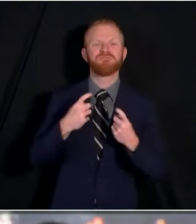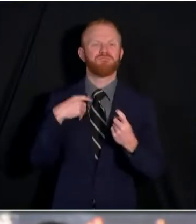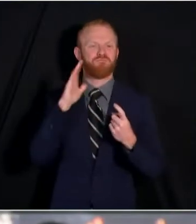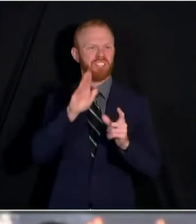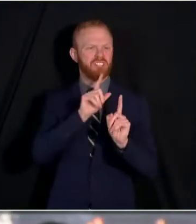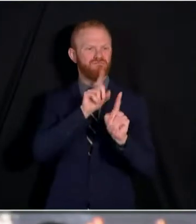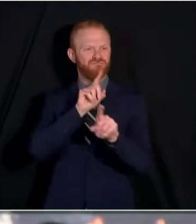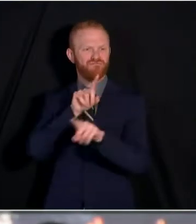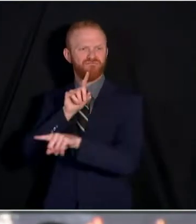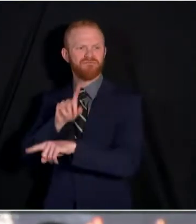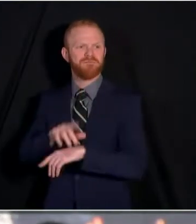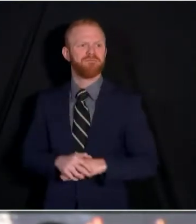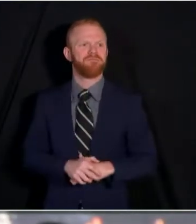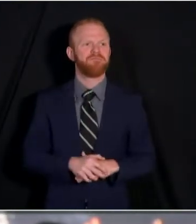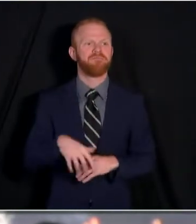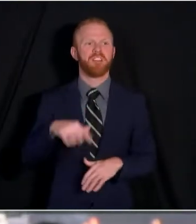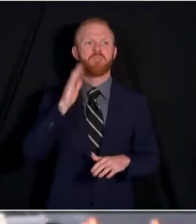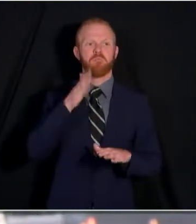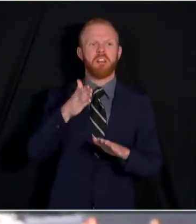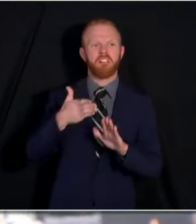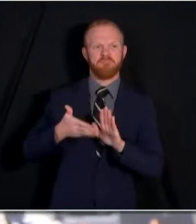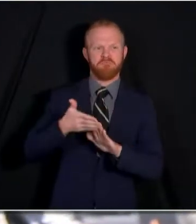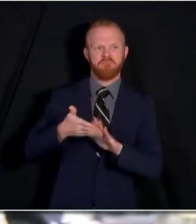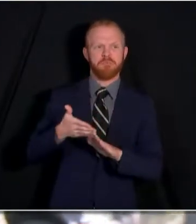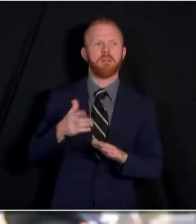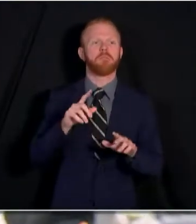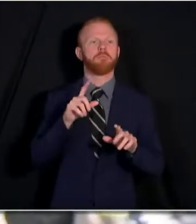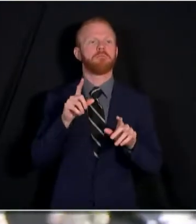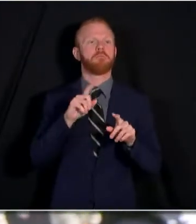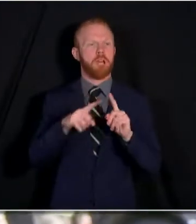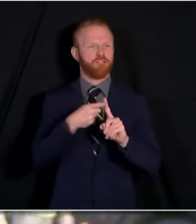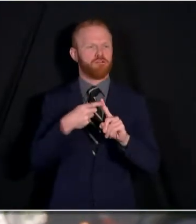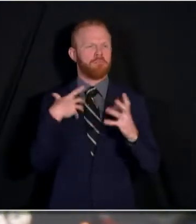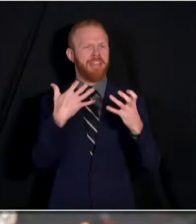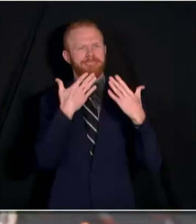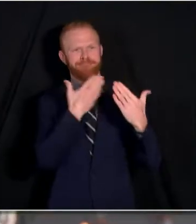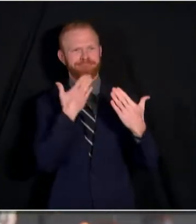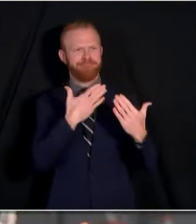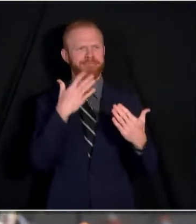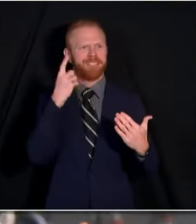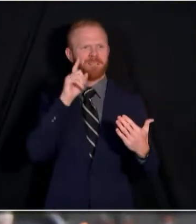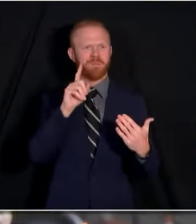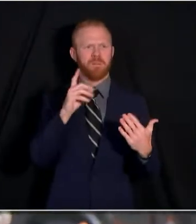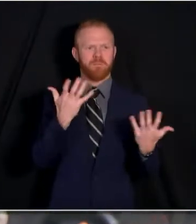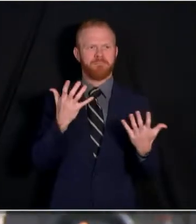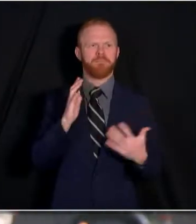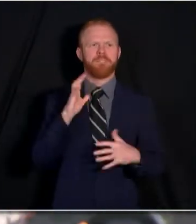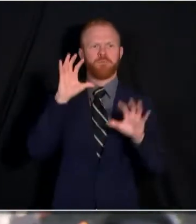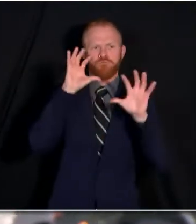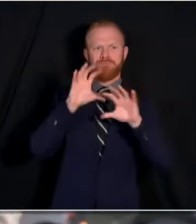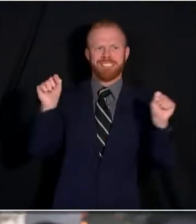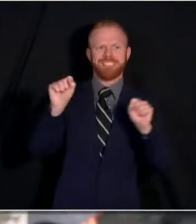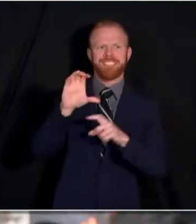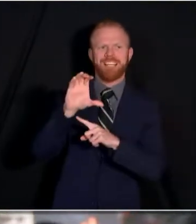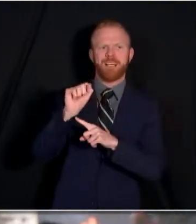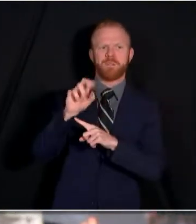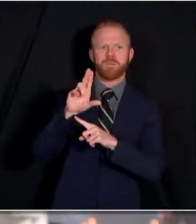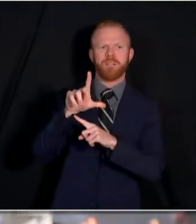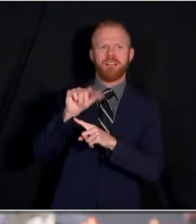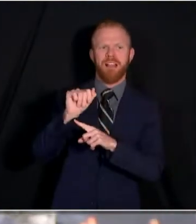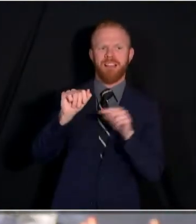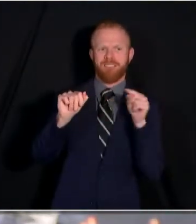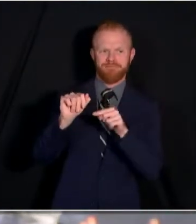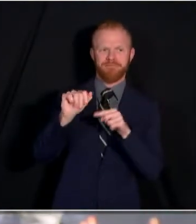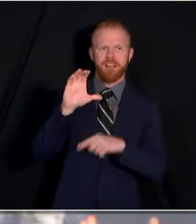will run that there. But I want to give a very special thank you to our president, Cal State LA, Robert Covino, for hosting us here today, as